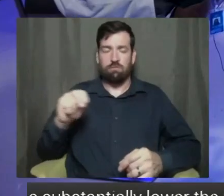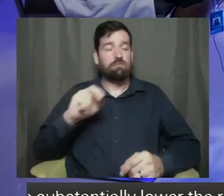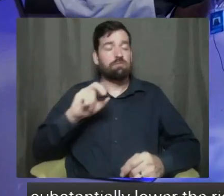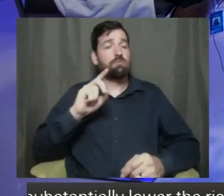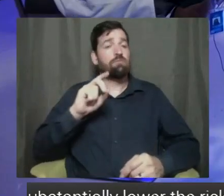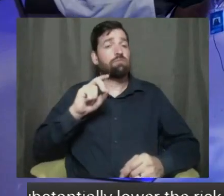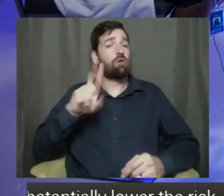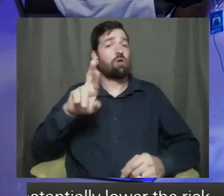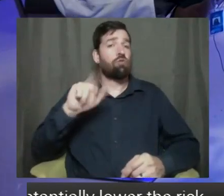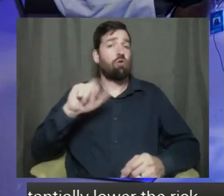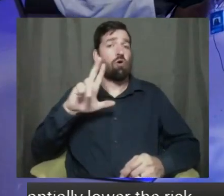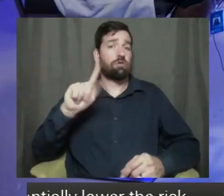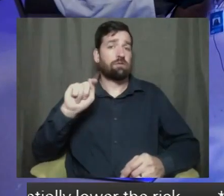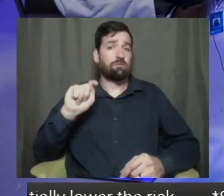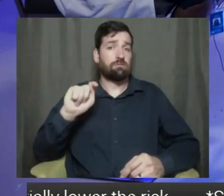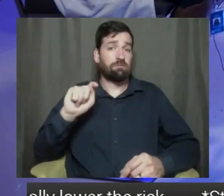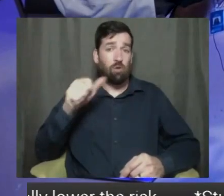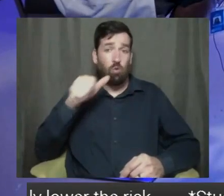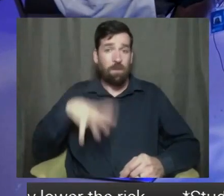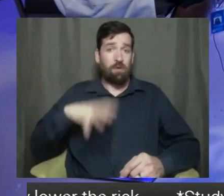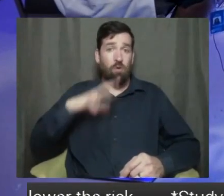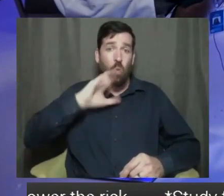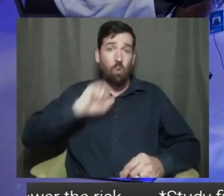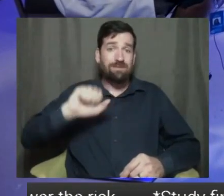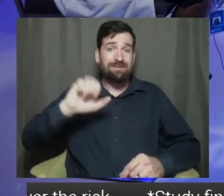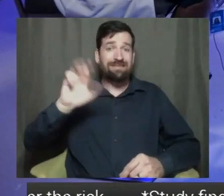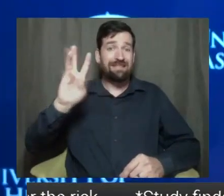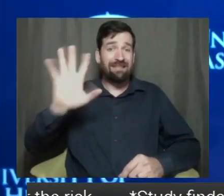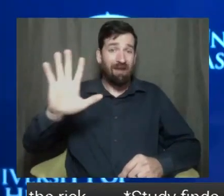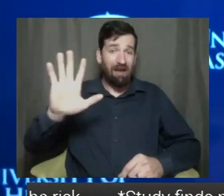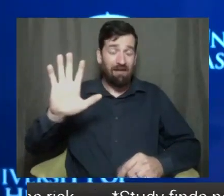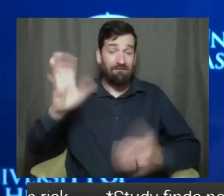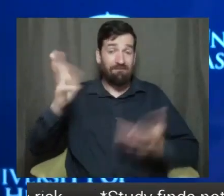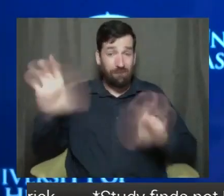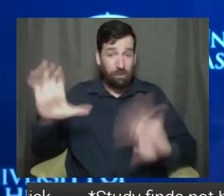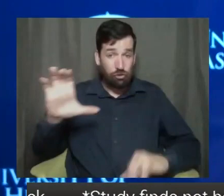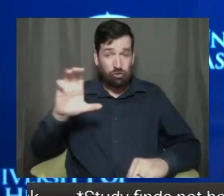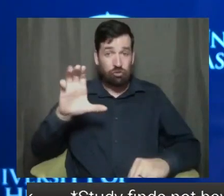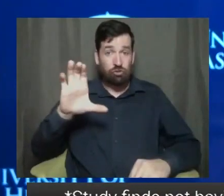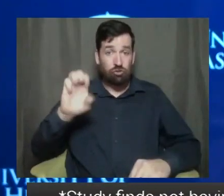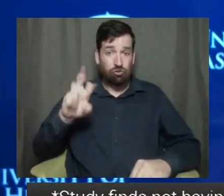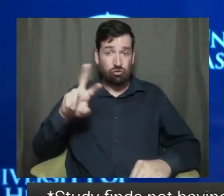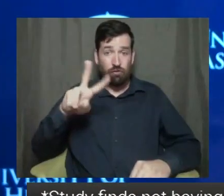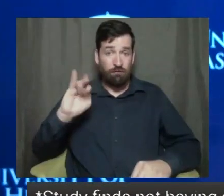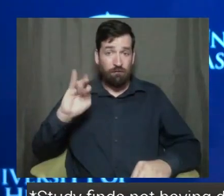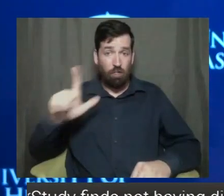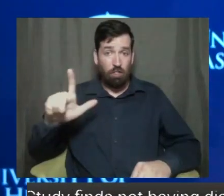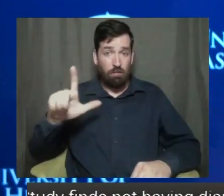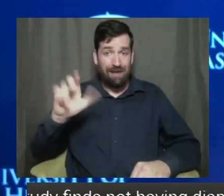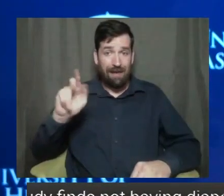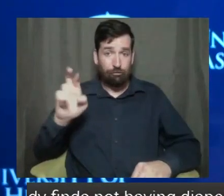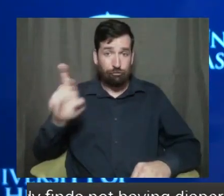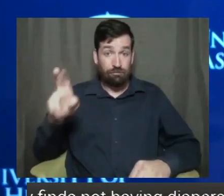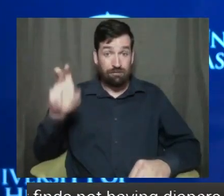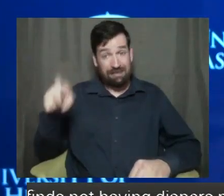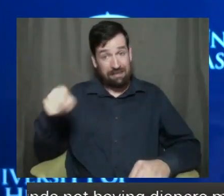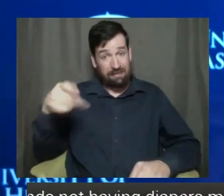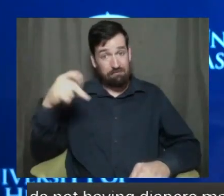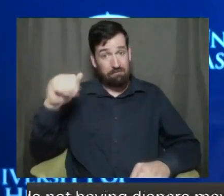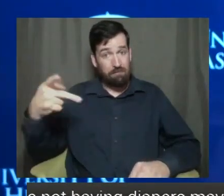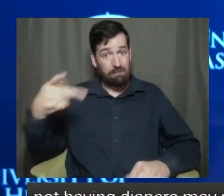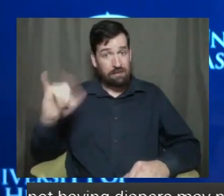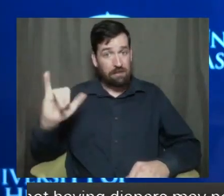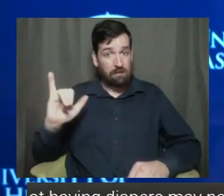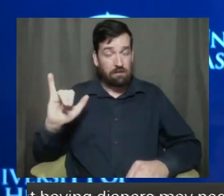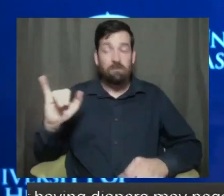who had cervical cancer still need to do regular pap smears? Yes, there's some guidance about getting regular screening if